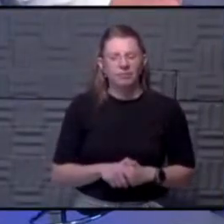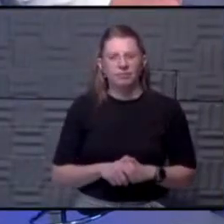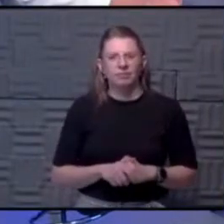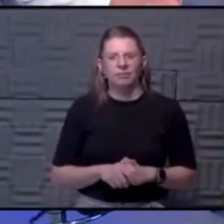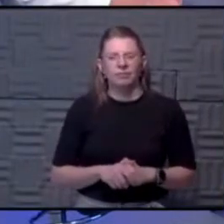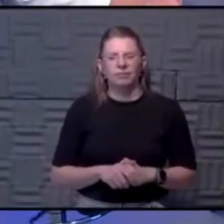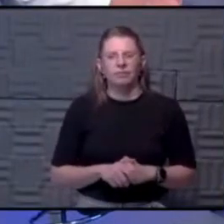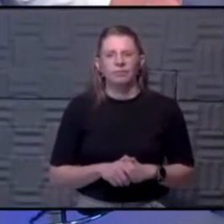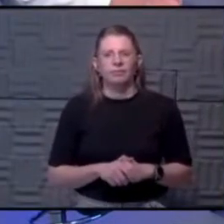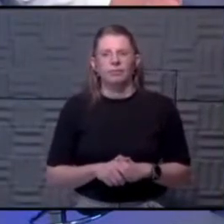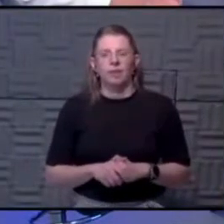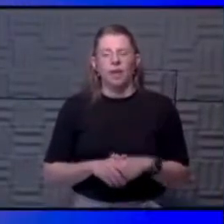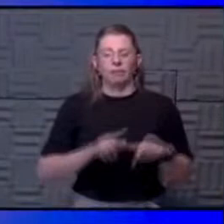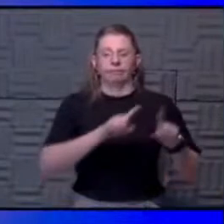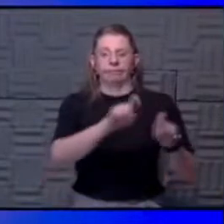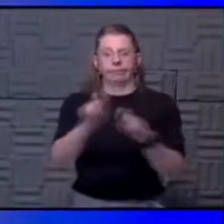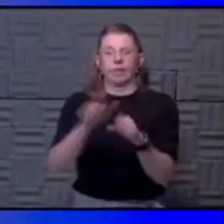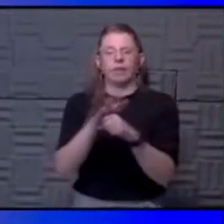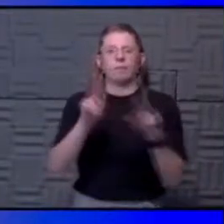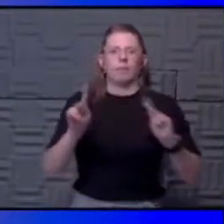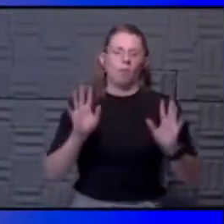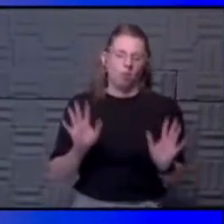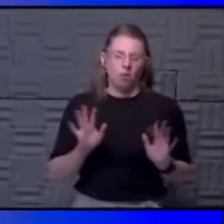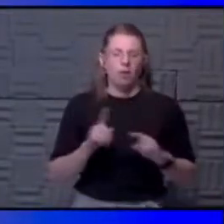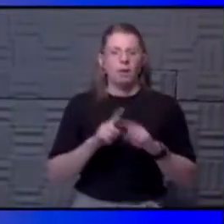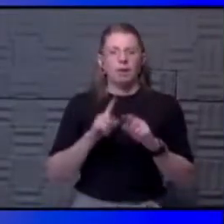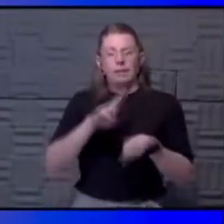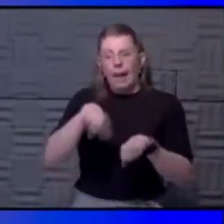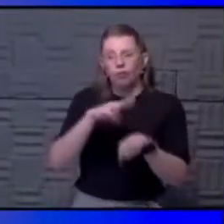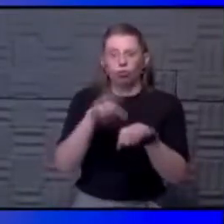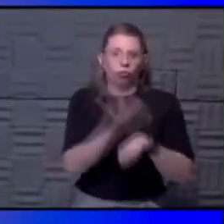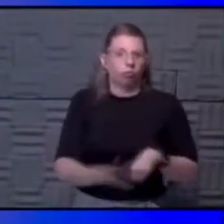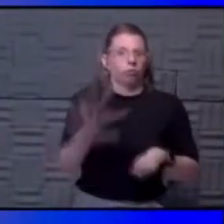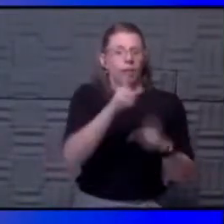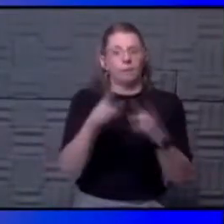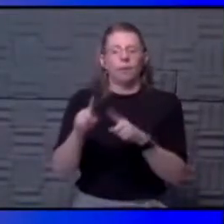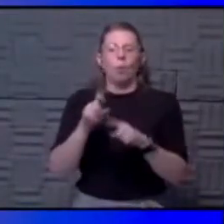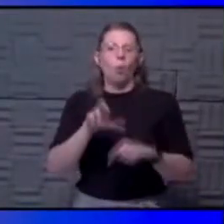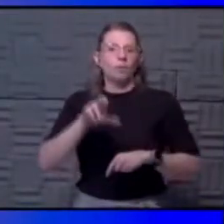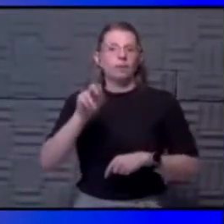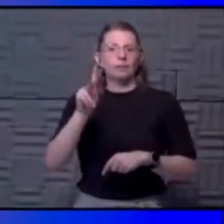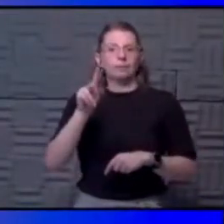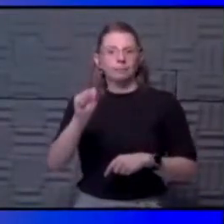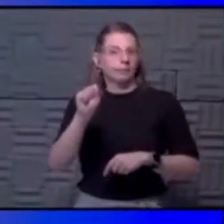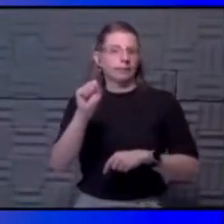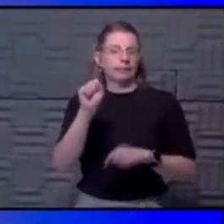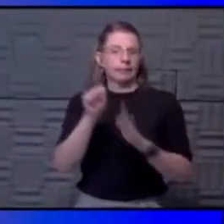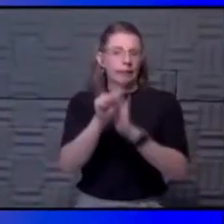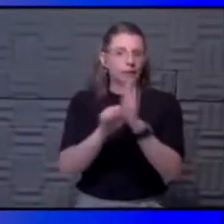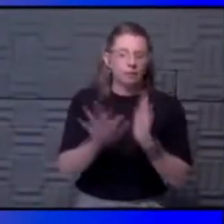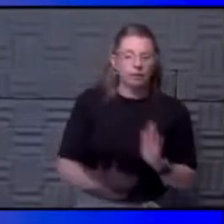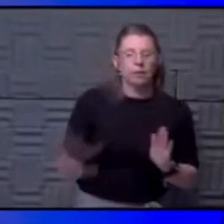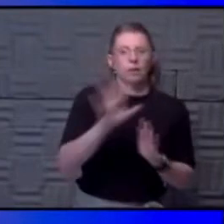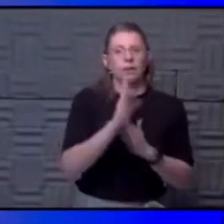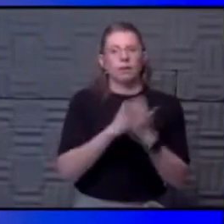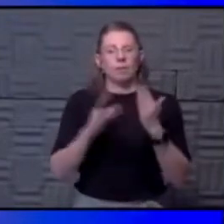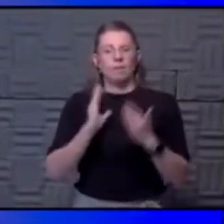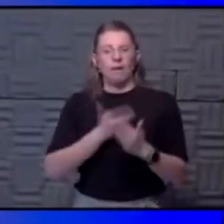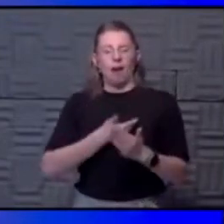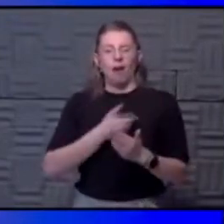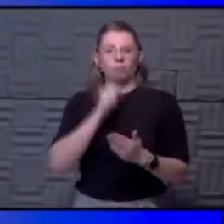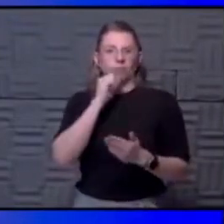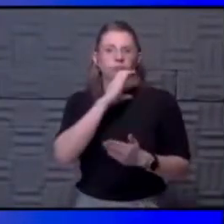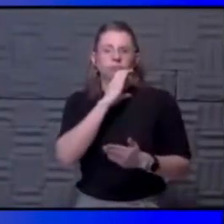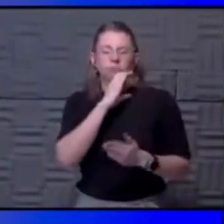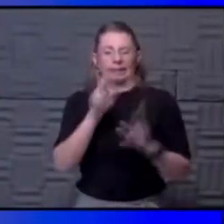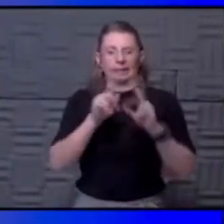not a big enough survey to say that this is the sort of national picture or even statewide picture, but some of our geriatrics team has been talking to